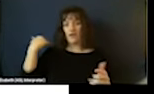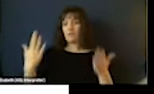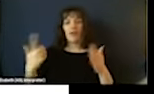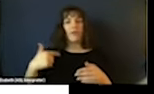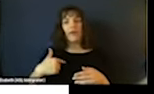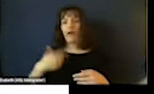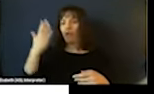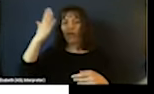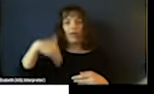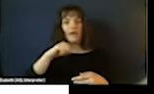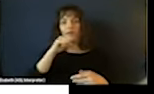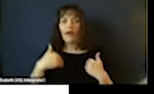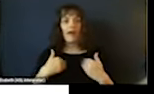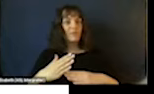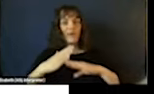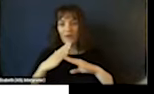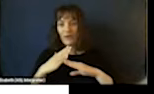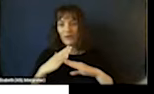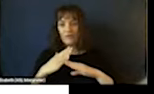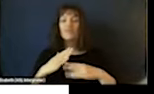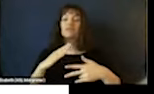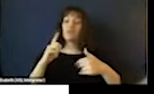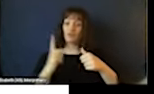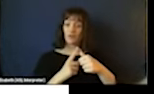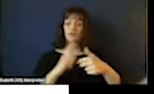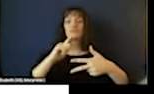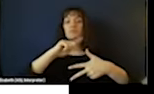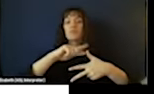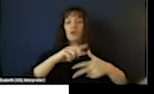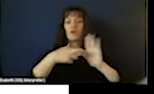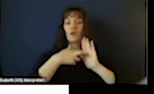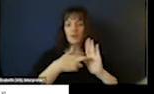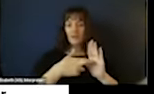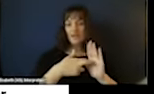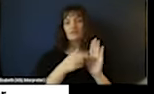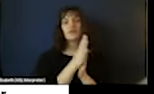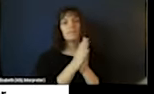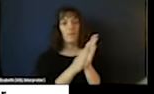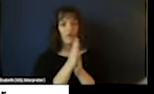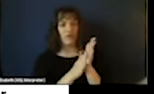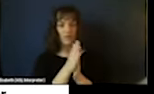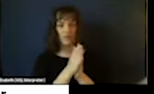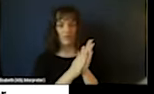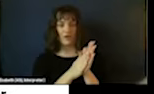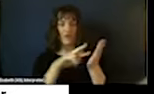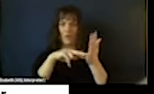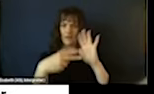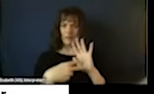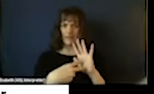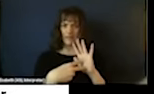all. So to start with, representation and motivation. What I mean by this is you want